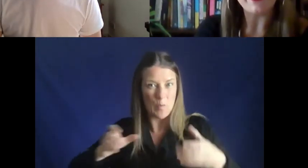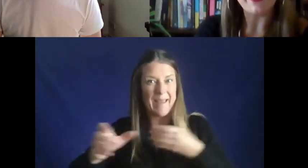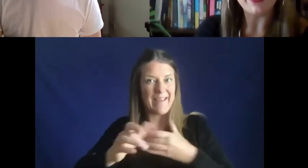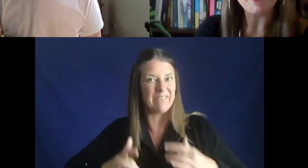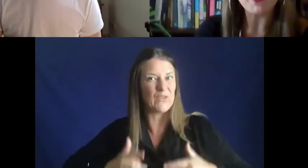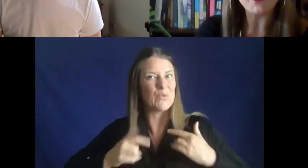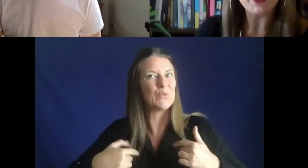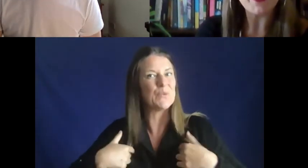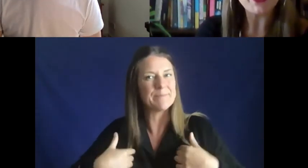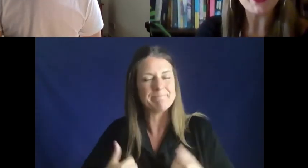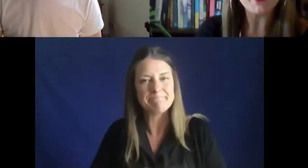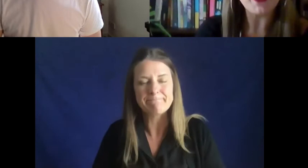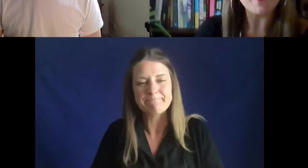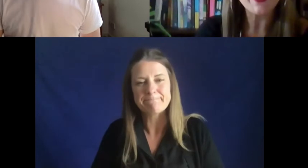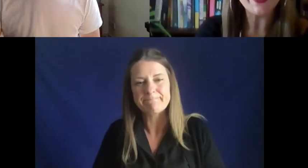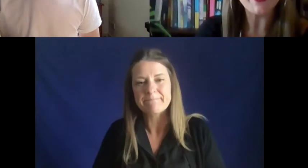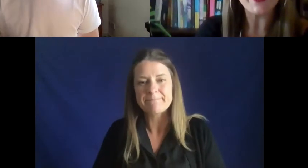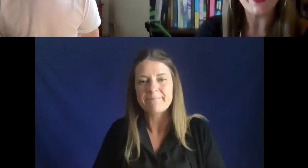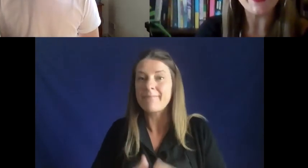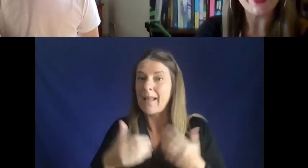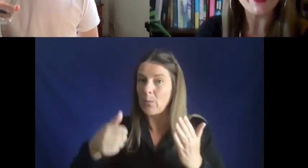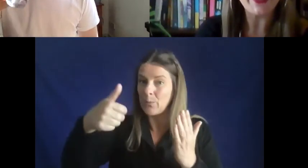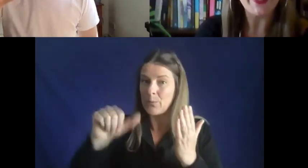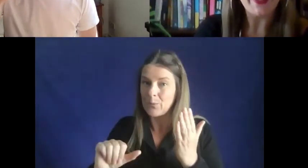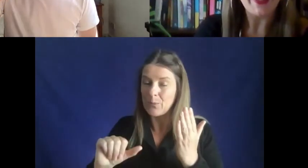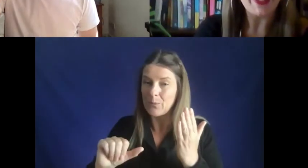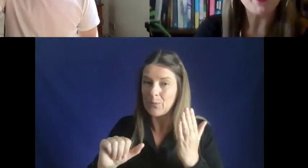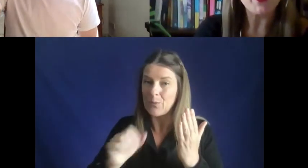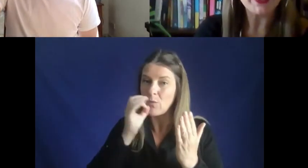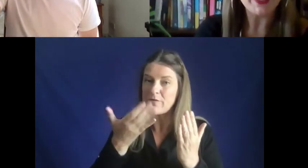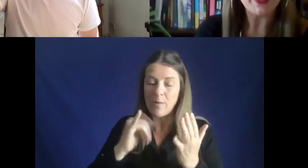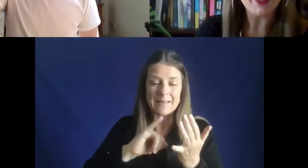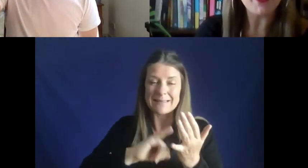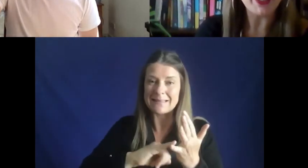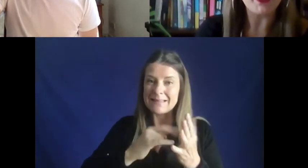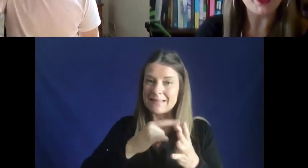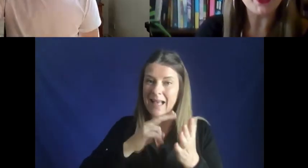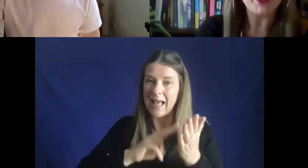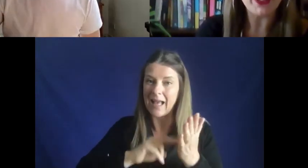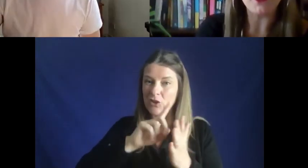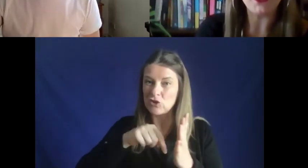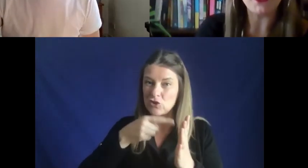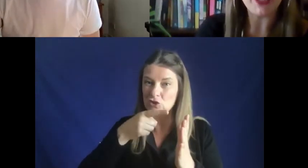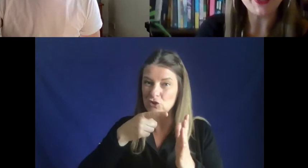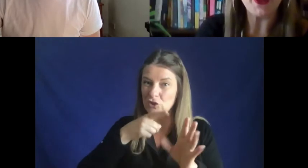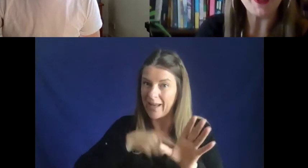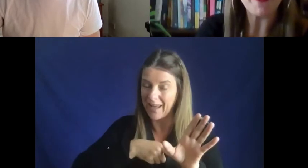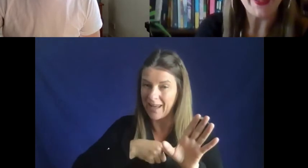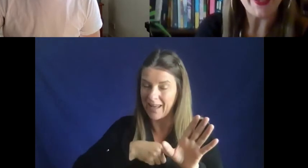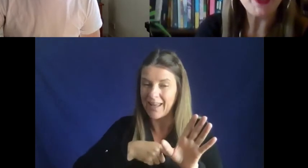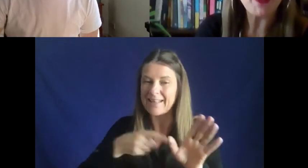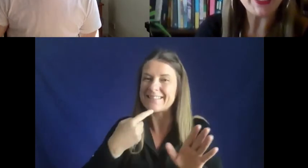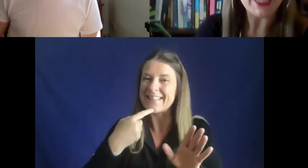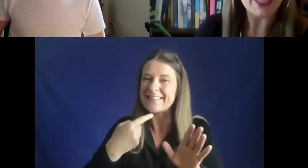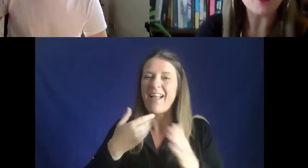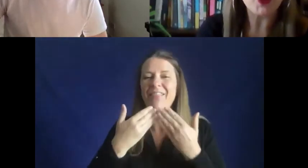Thanks, Ryan. We've got a question from Sandy. Hi, Sandy. Saying, hi, Ryan, Laura and Jill. Thank you for your great talk.